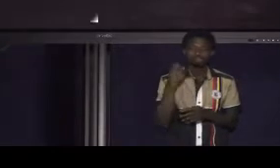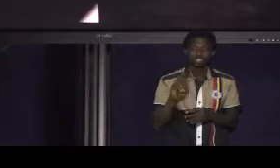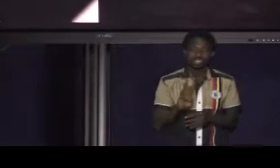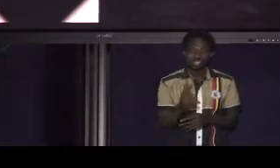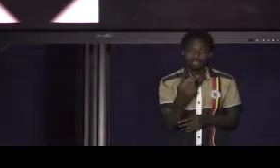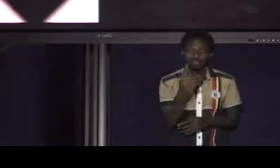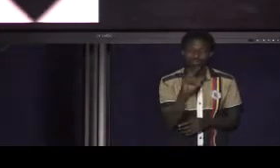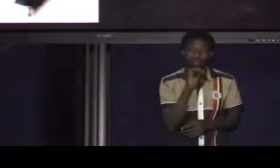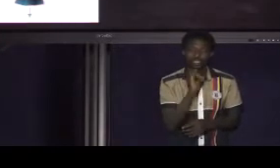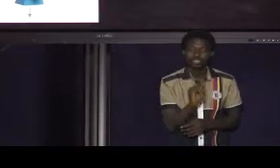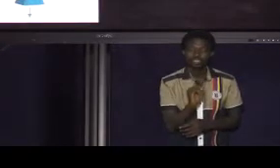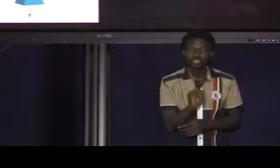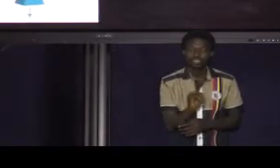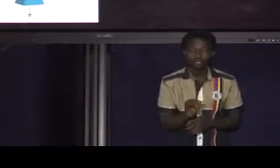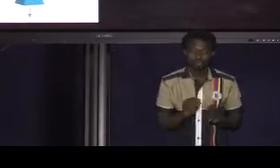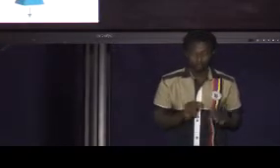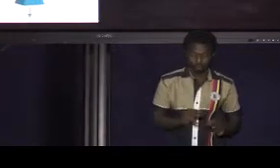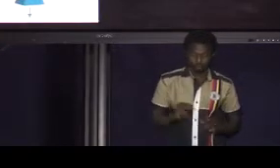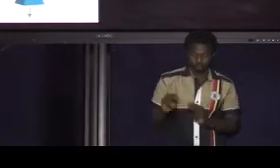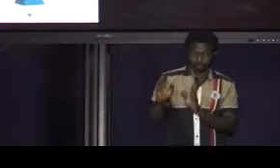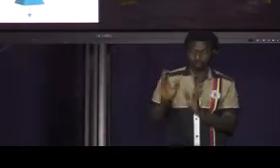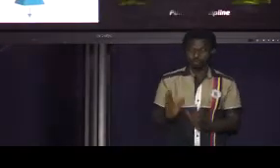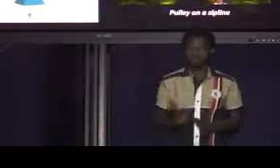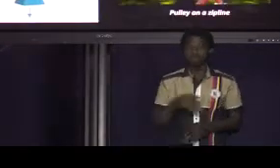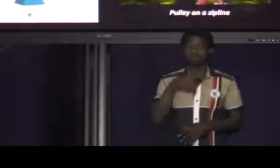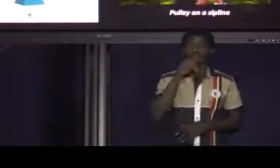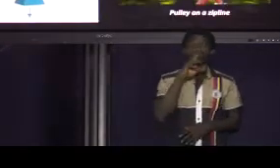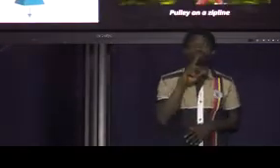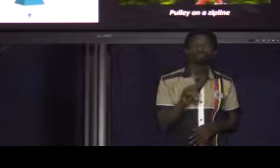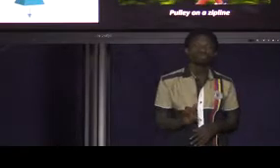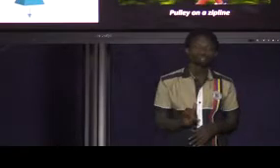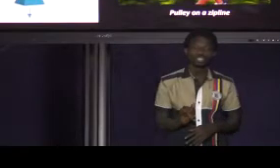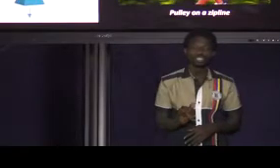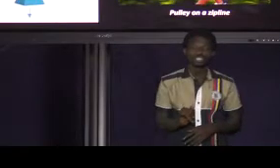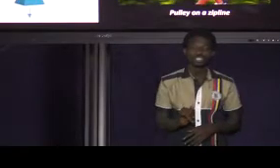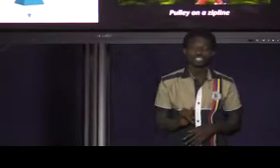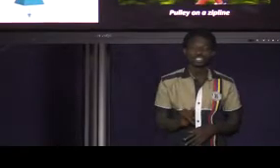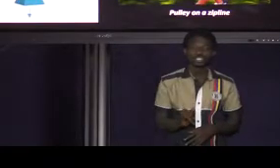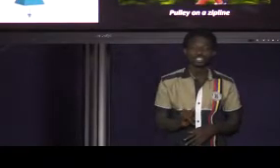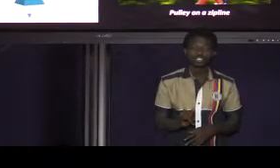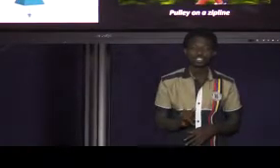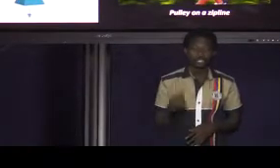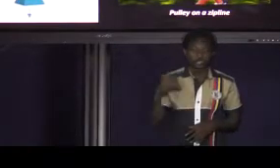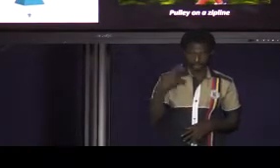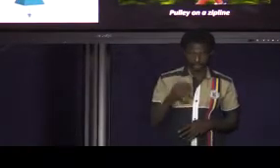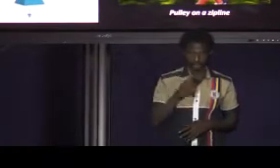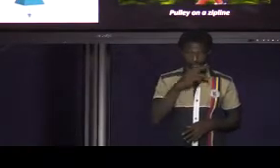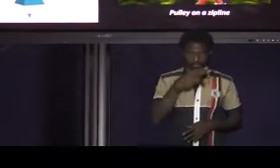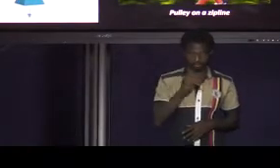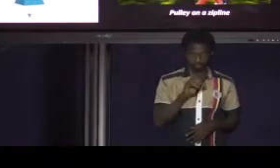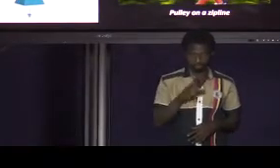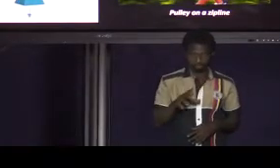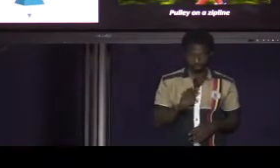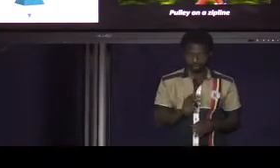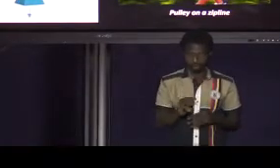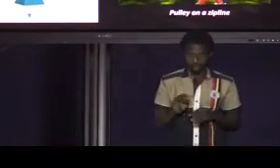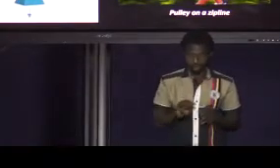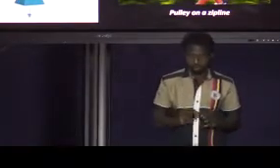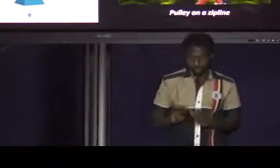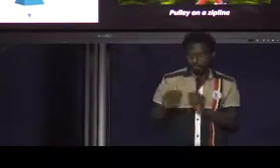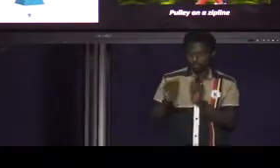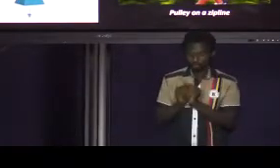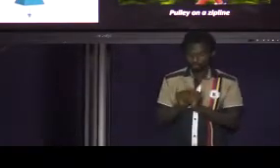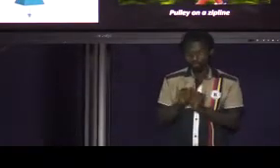one is movable pulley. Say that. Movable pulley. The wheel moves with